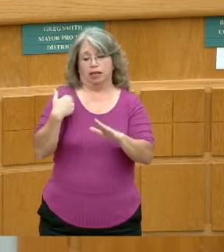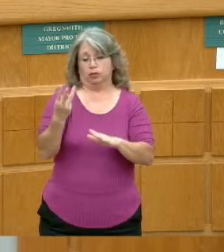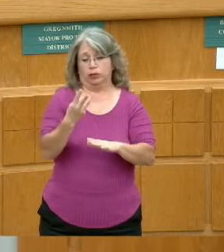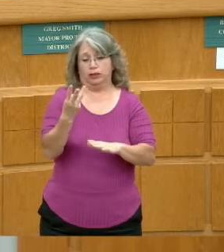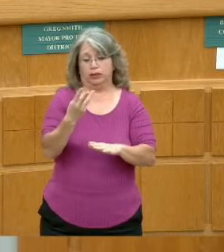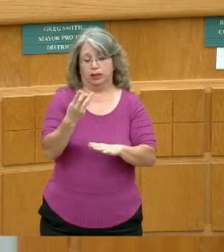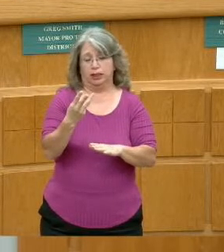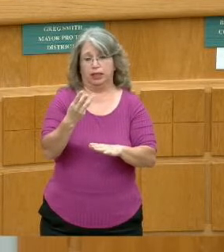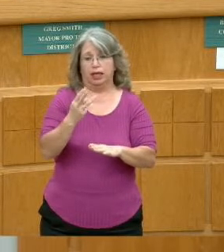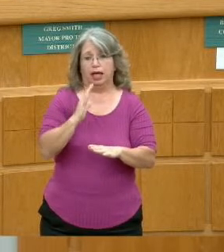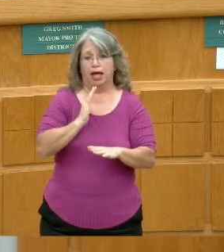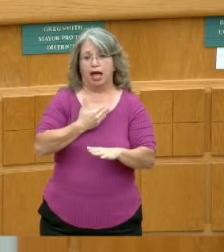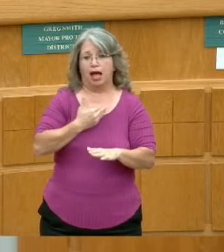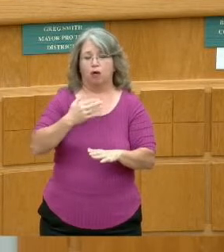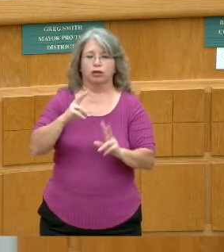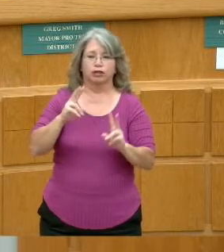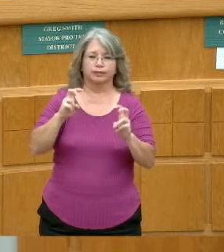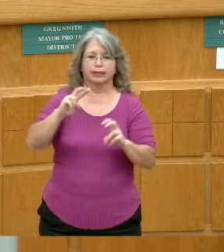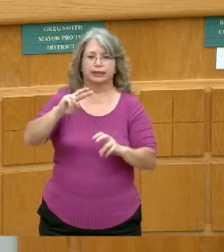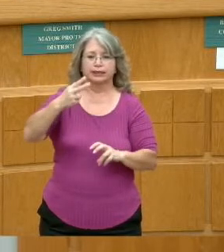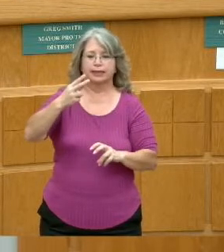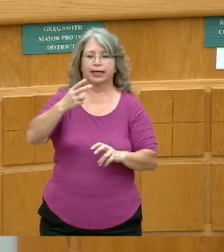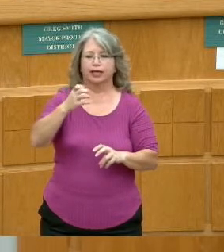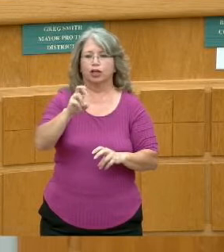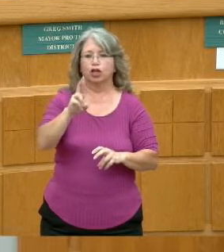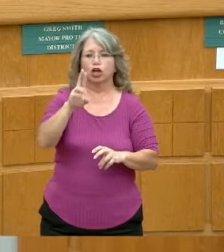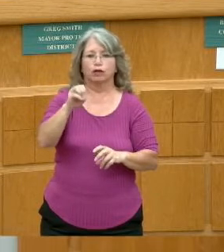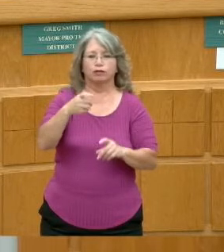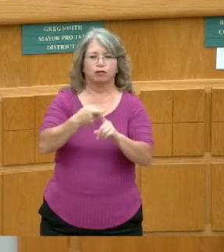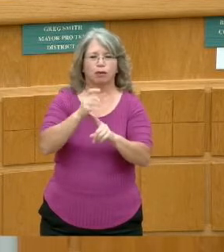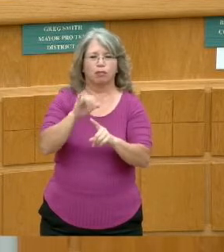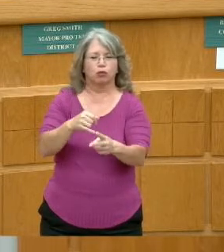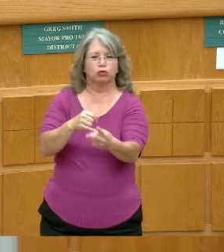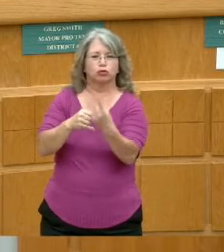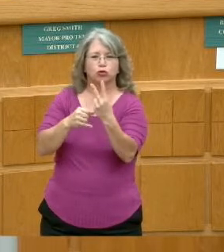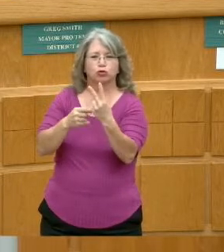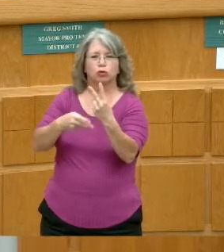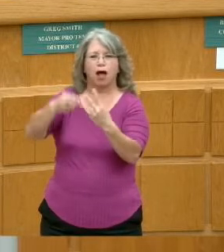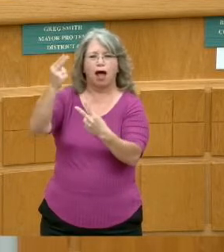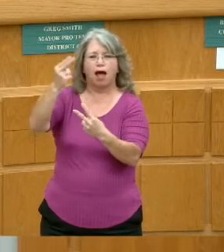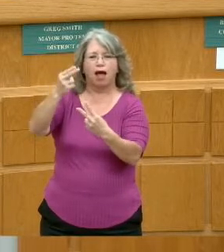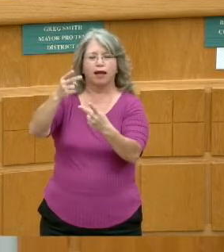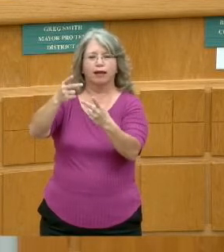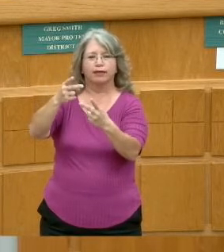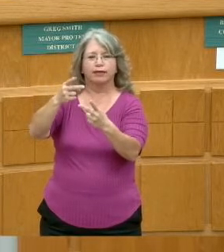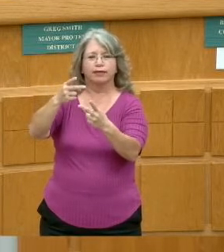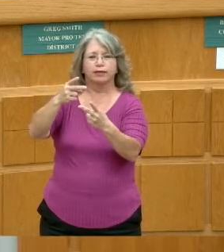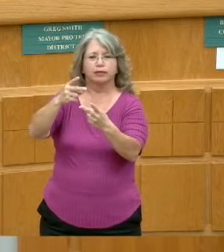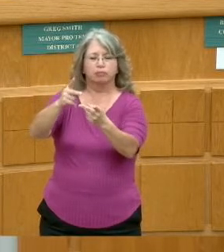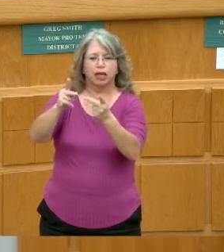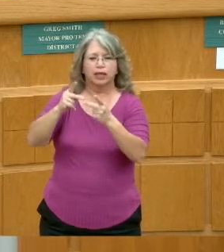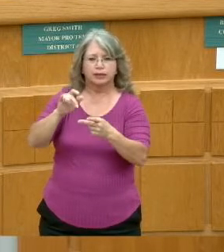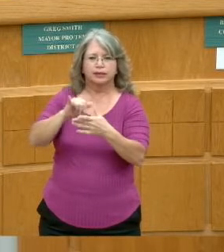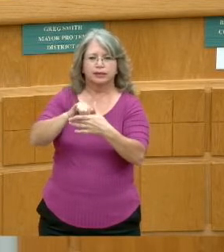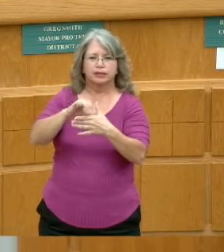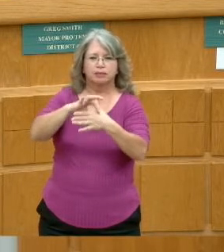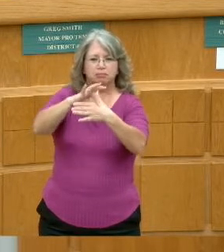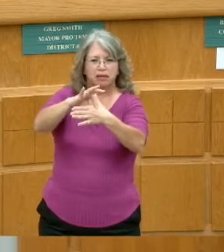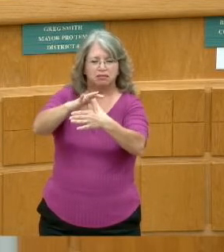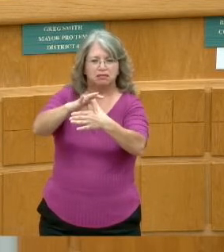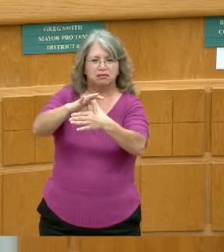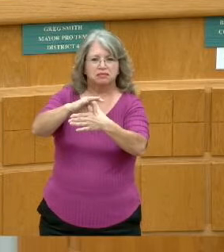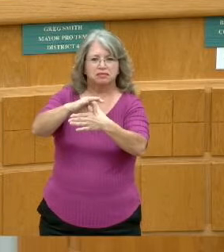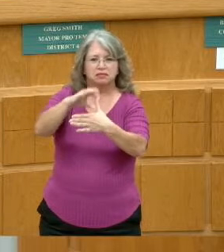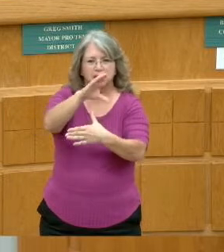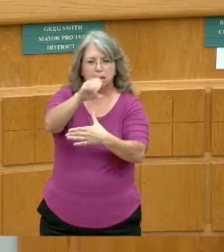from the two high outbreaks, including the meat processing plant as well as two transitional housing, that